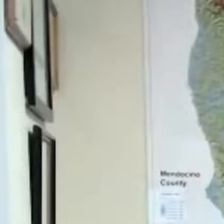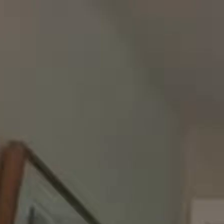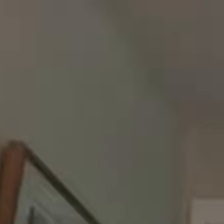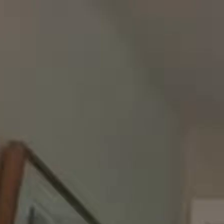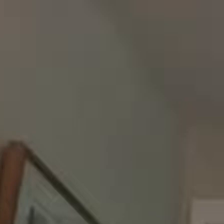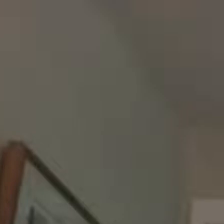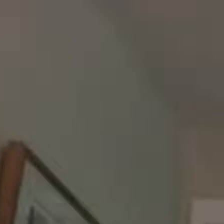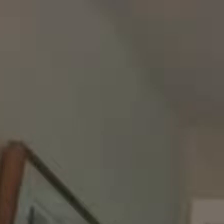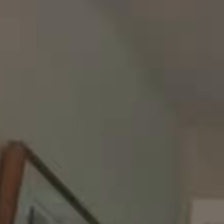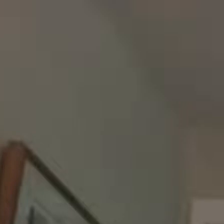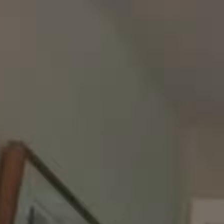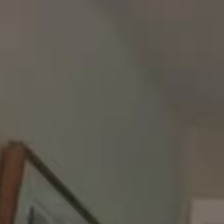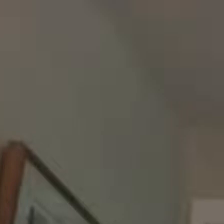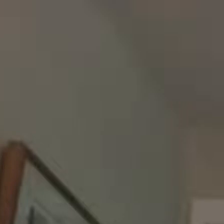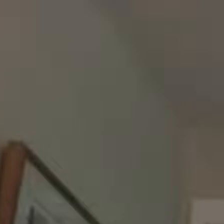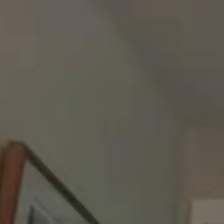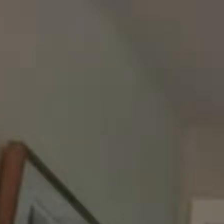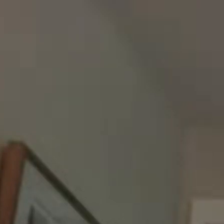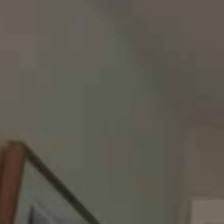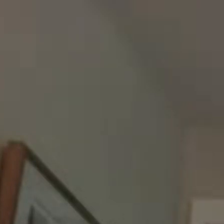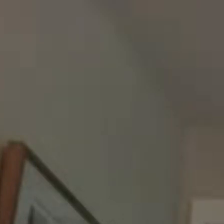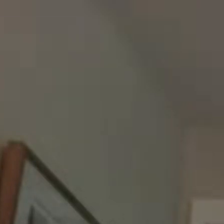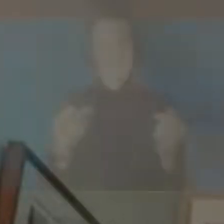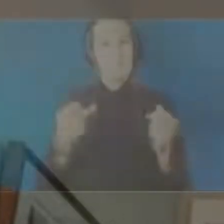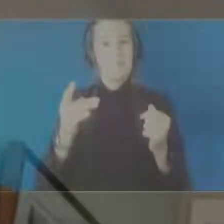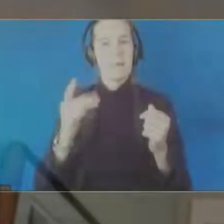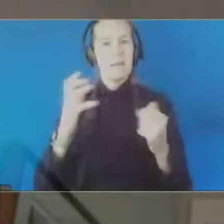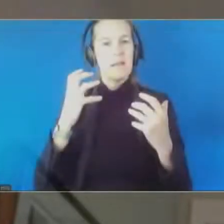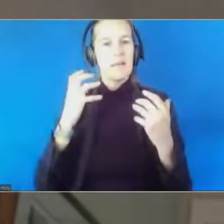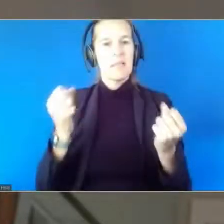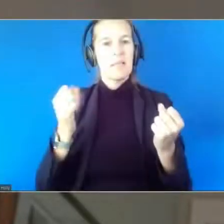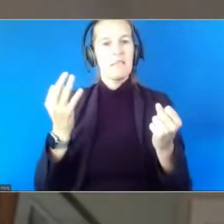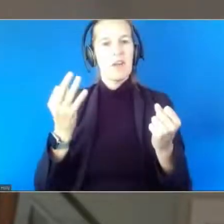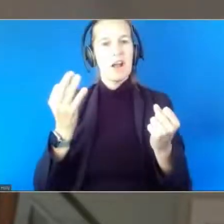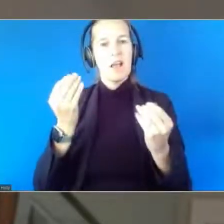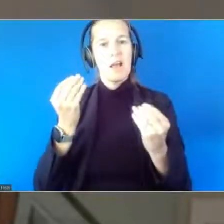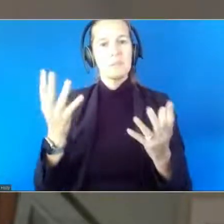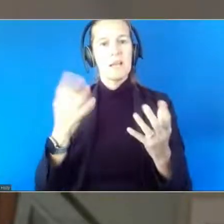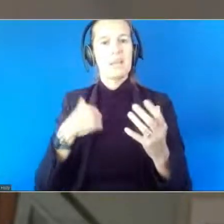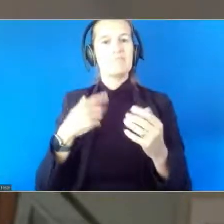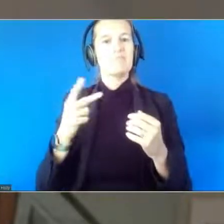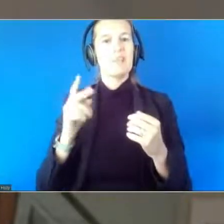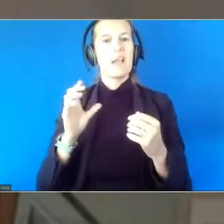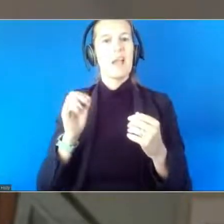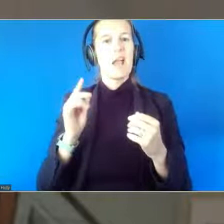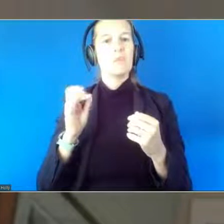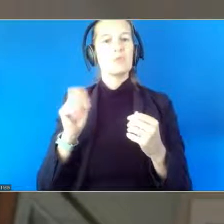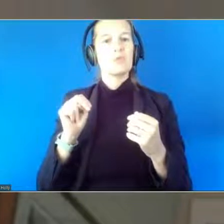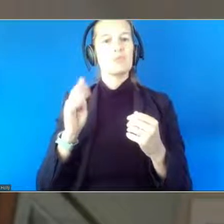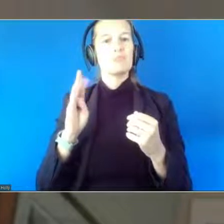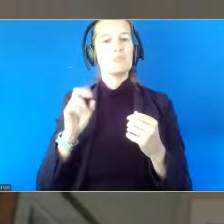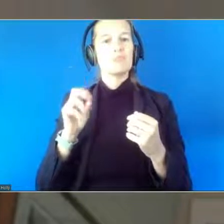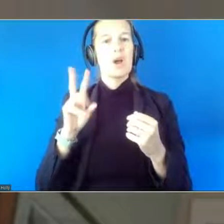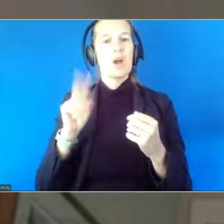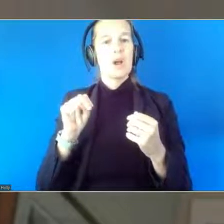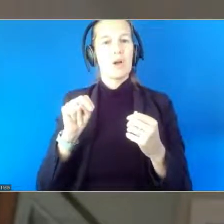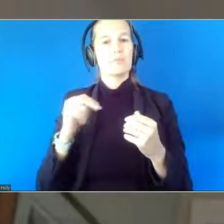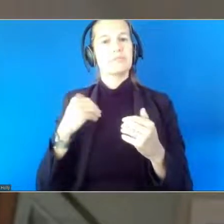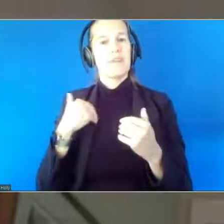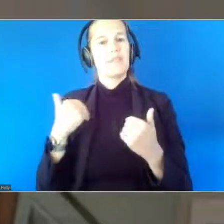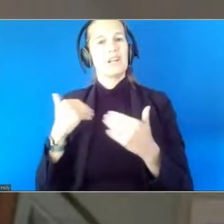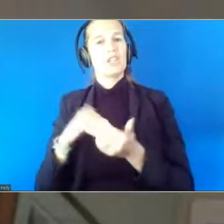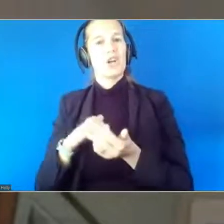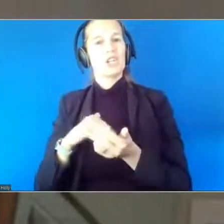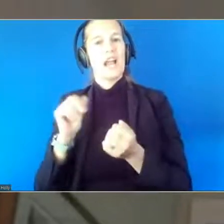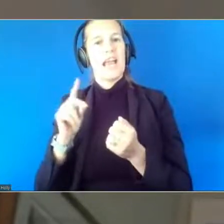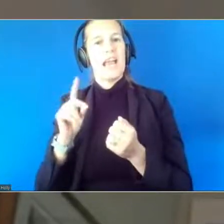Hello and welcome everyone to the Public Health Friday Update. My name is Cameron Brown, and we're happy to have Mendocino County Health Officer Dr. Andy Coren here